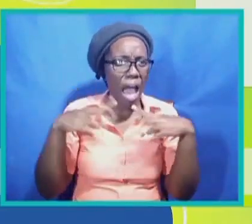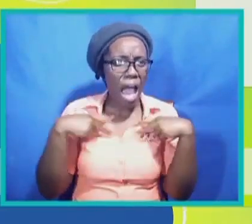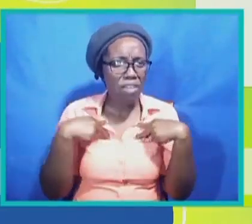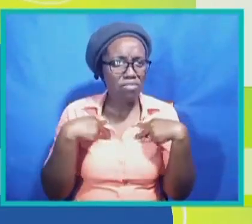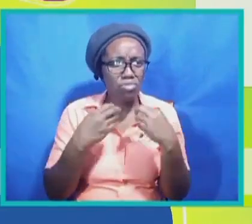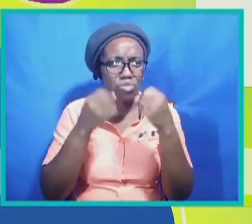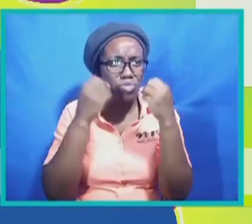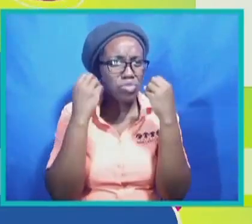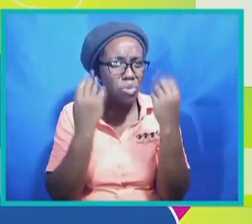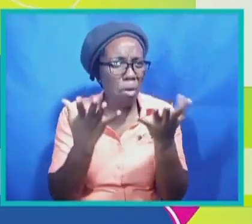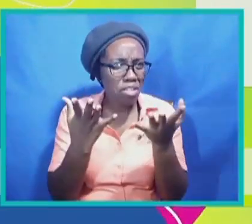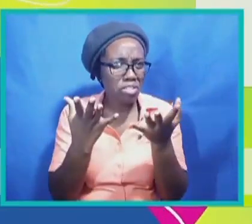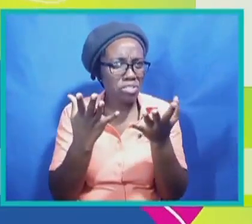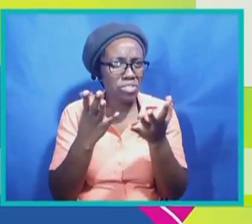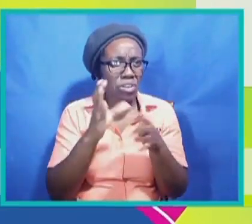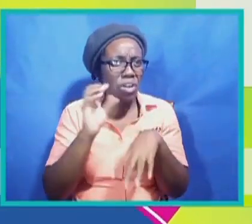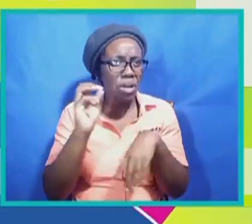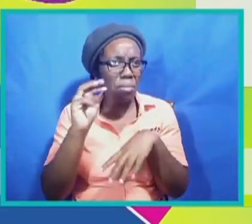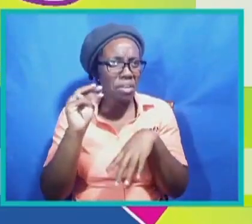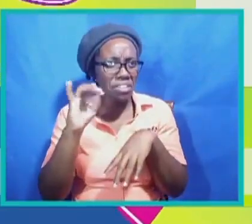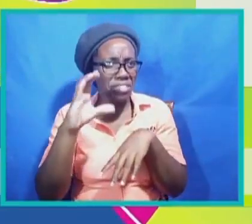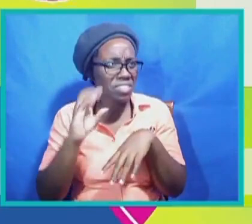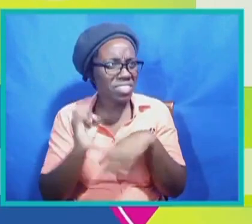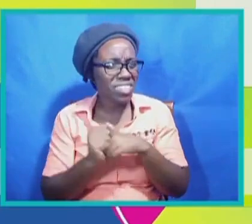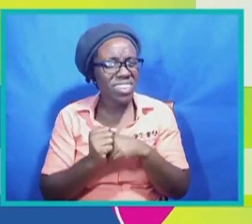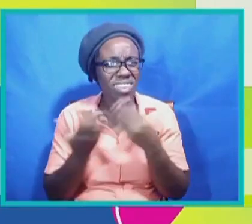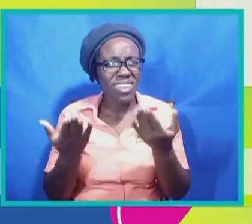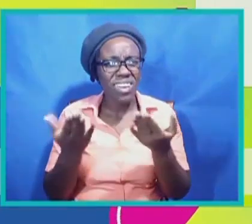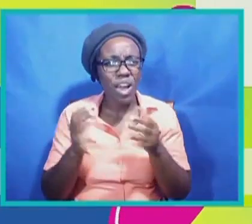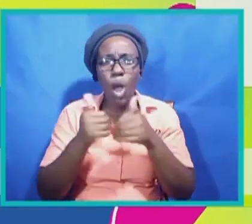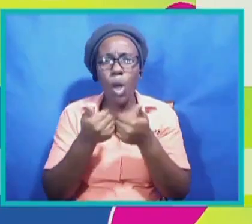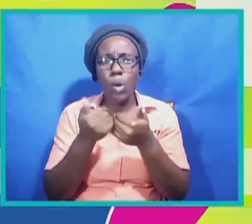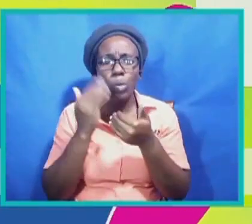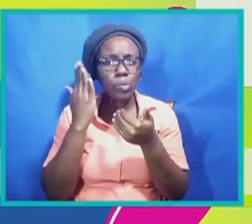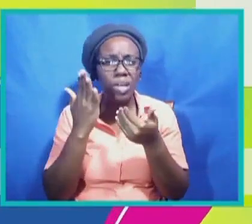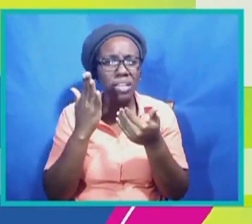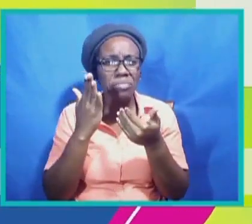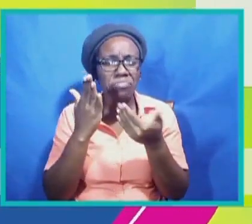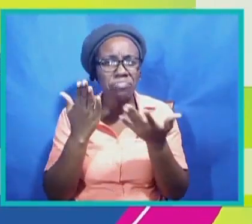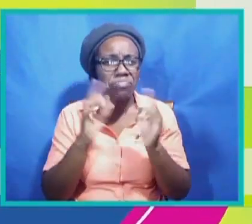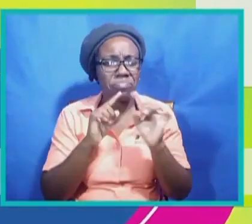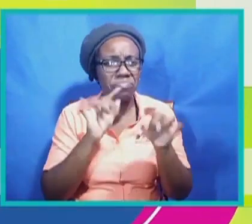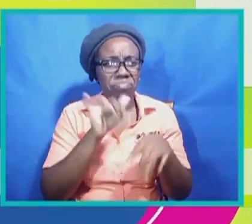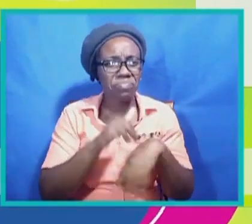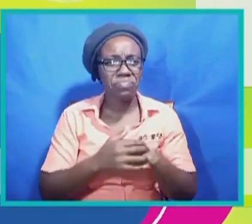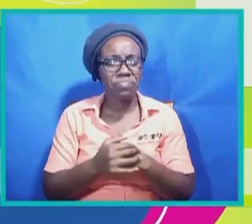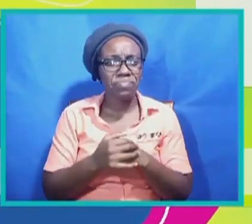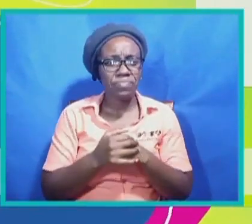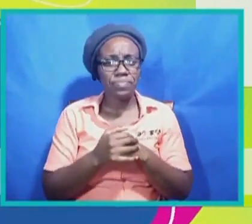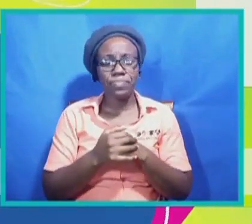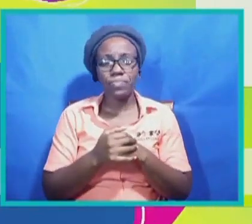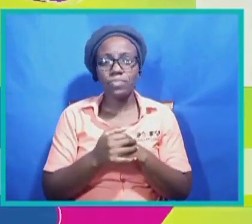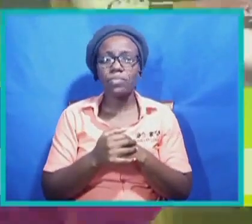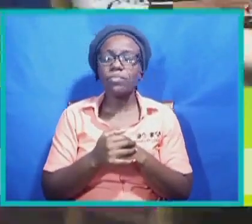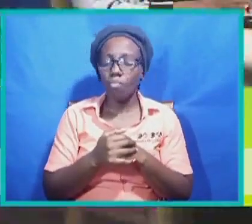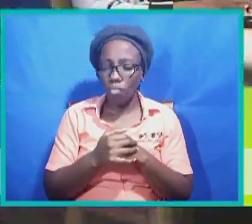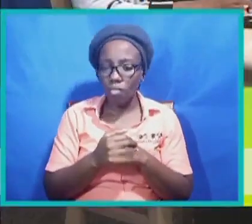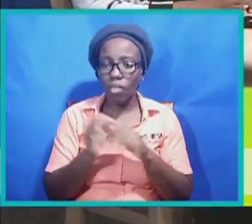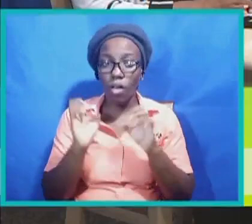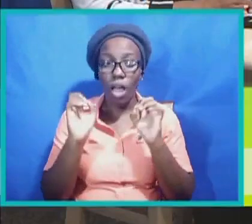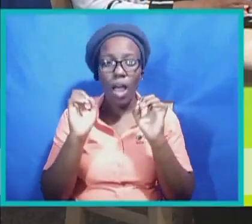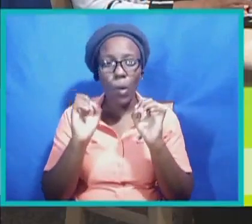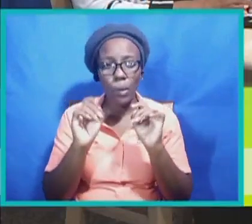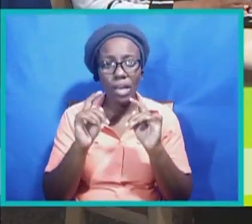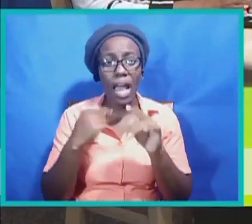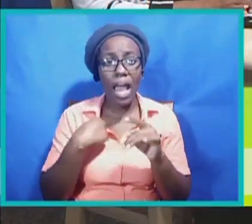Yeah, I think one of the things that we need to consider in terms of going forward